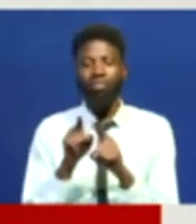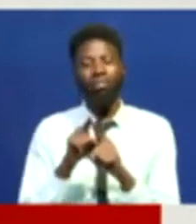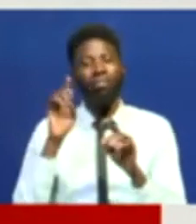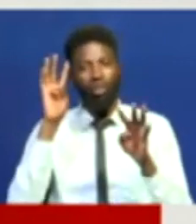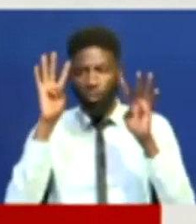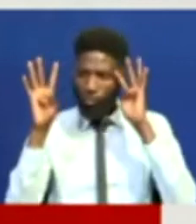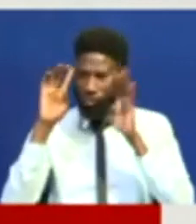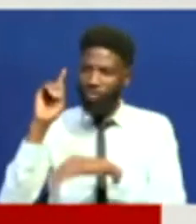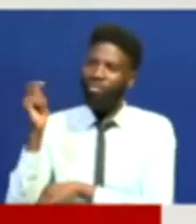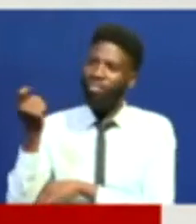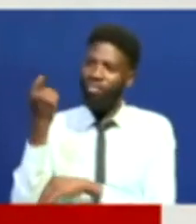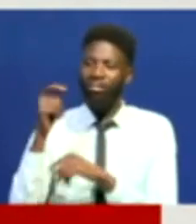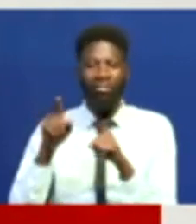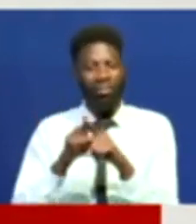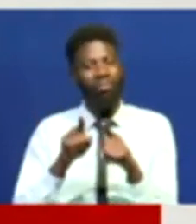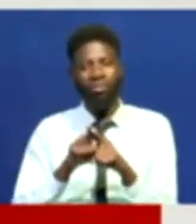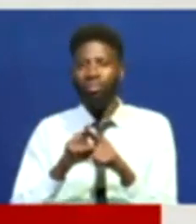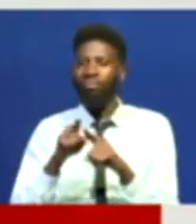is, you know, of course, miles ahead